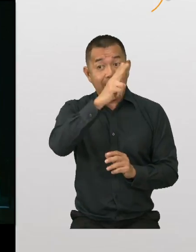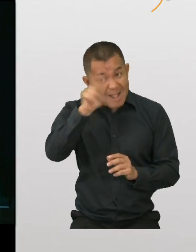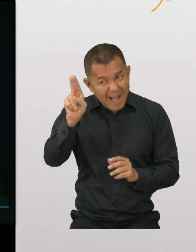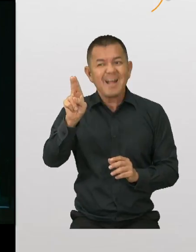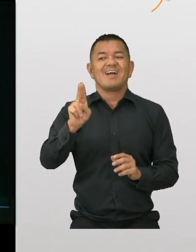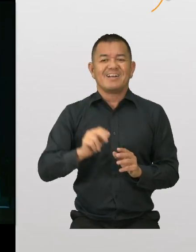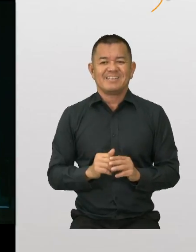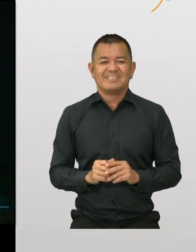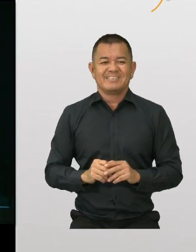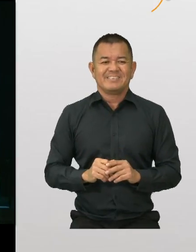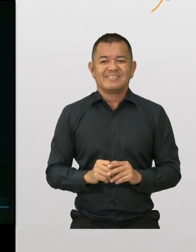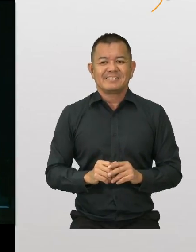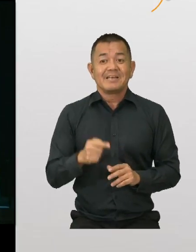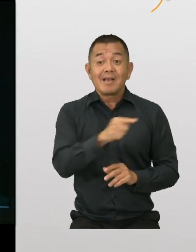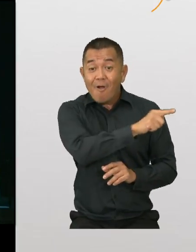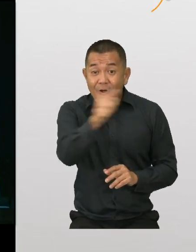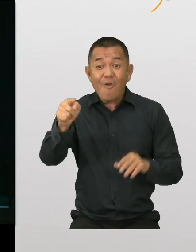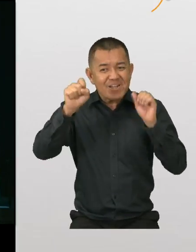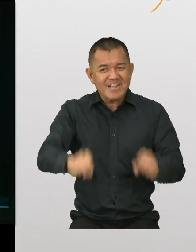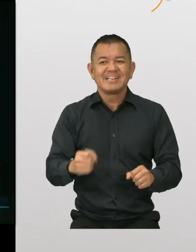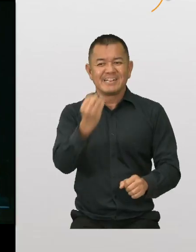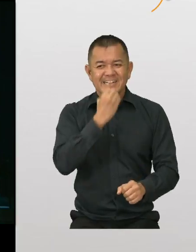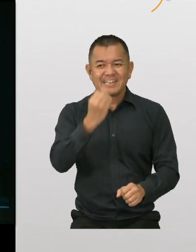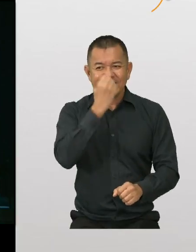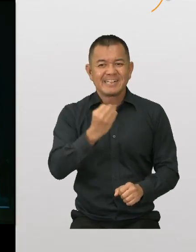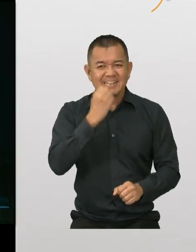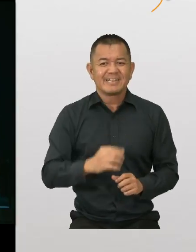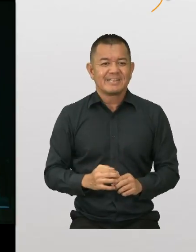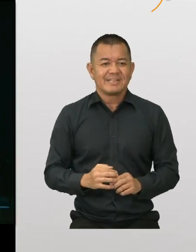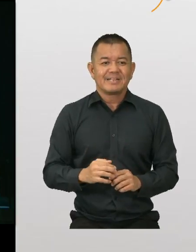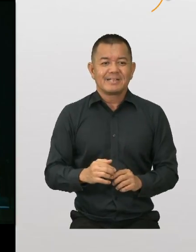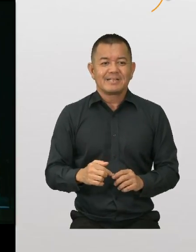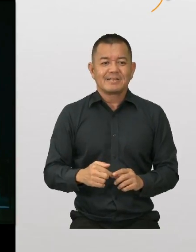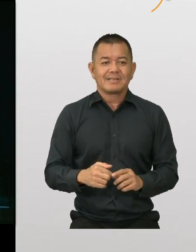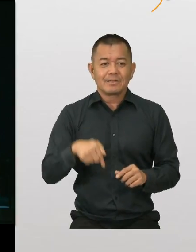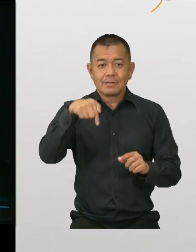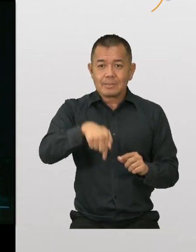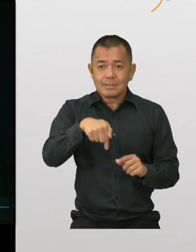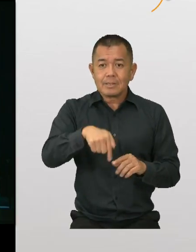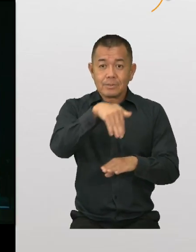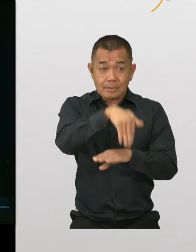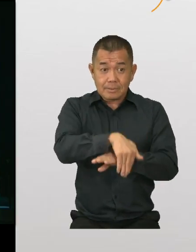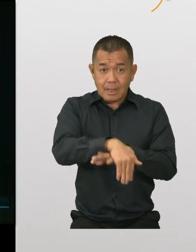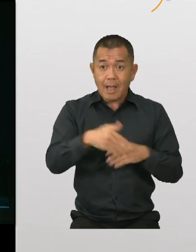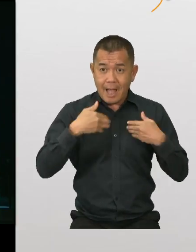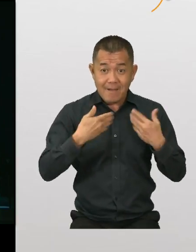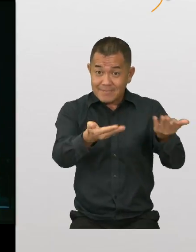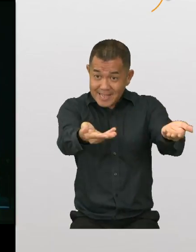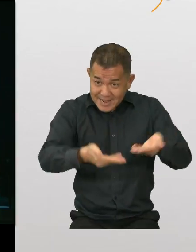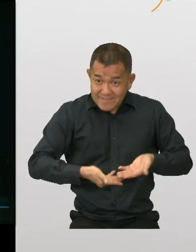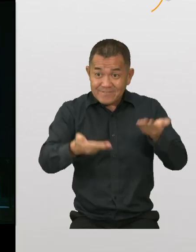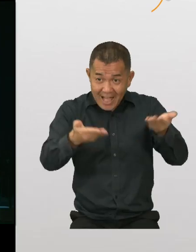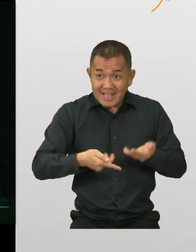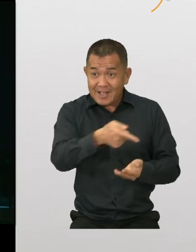Tonight, I have invited the chicken rice stall holder and 8 other hawker stalls from all